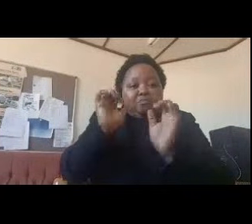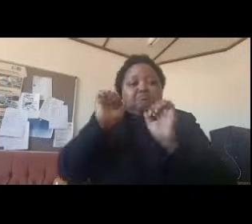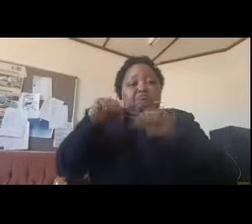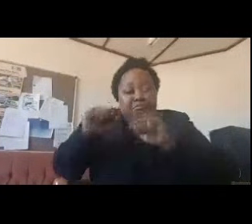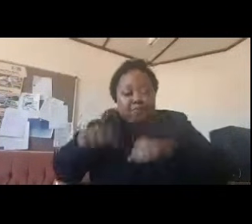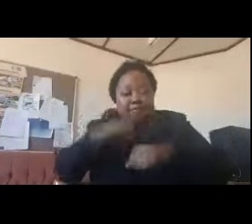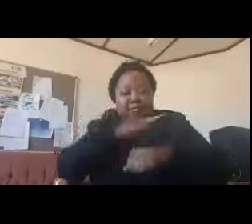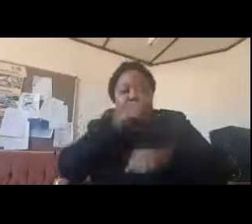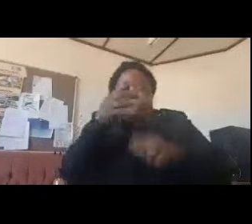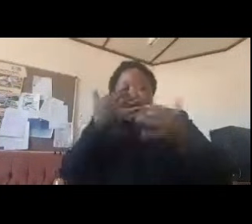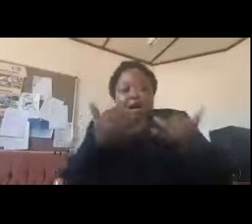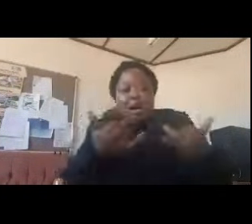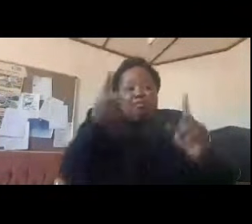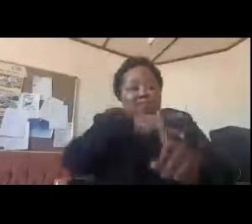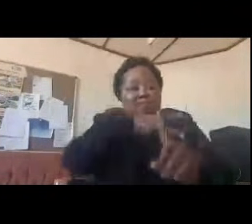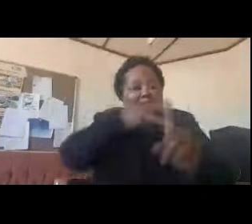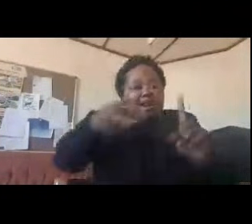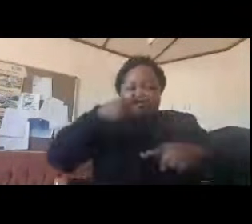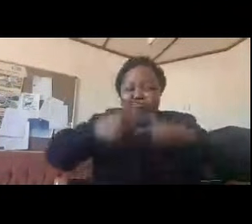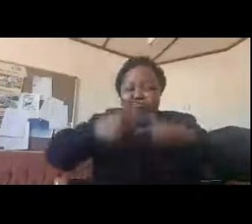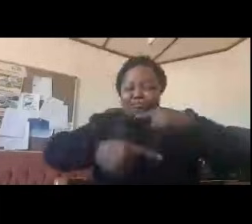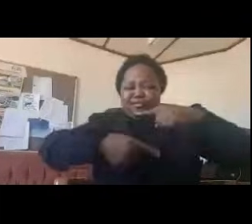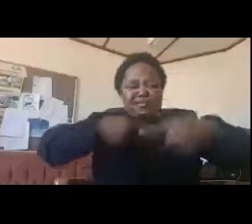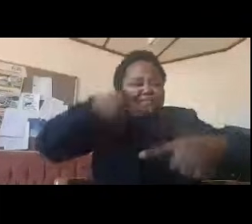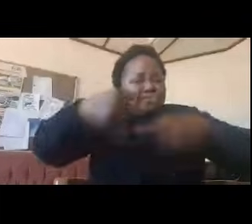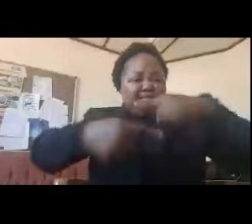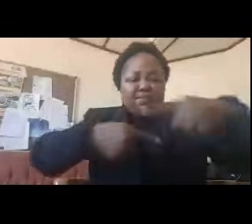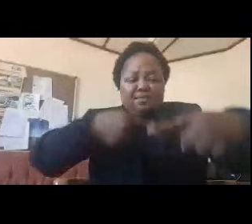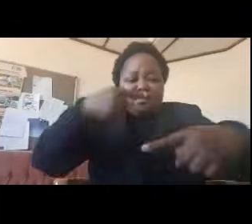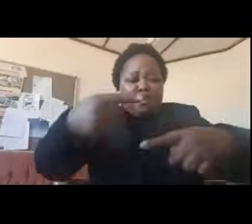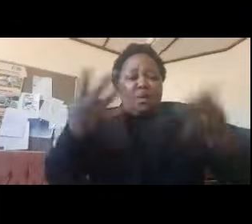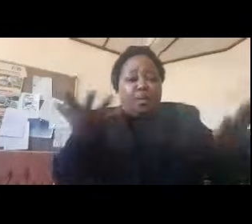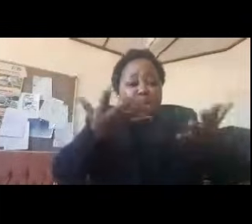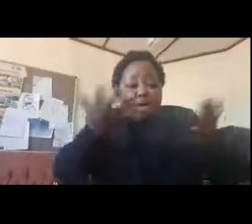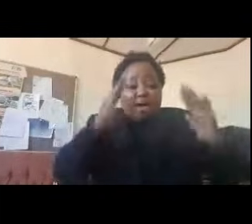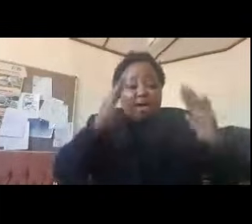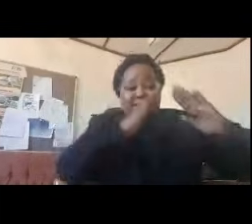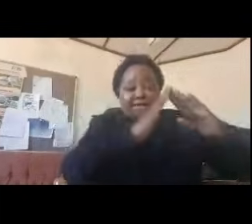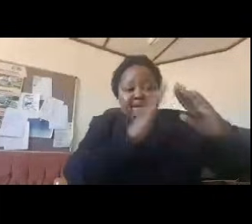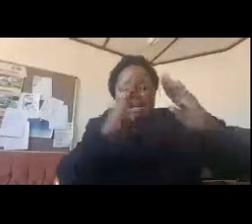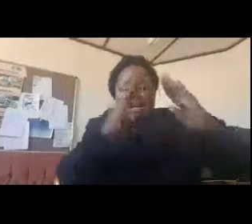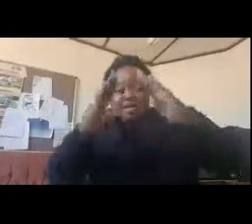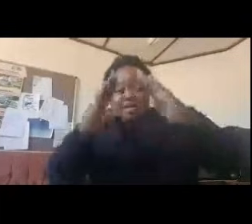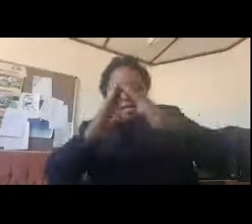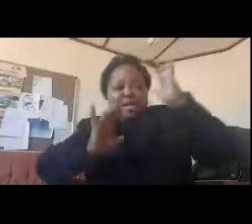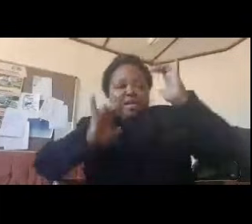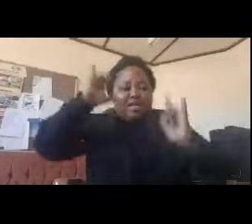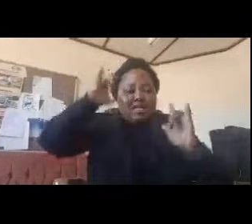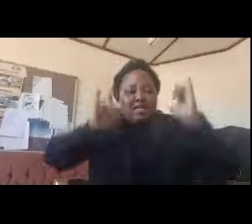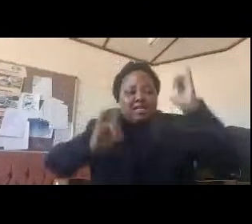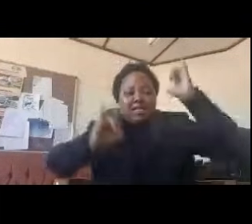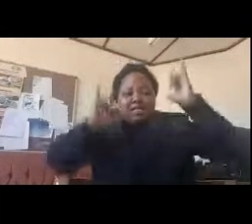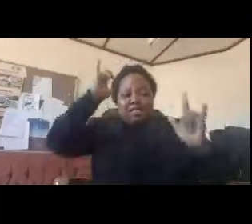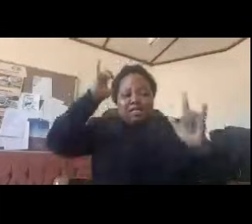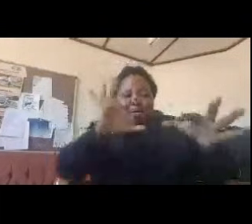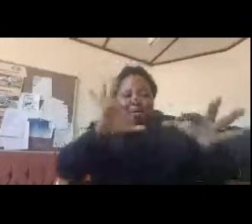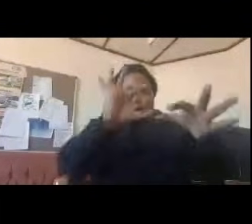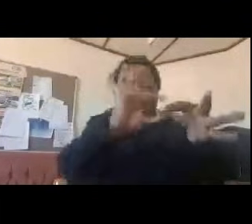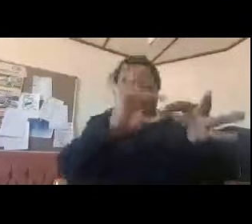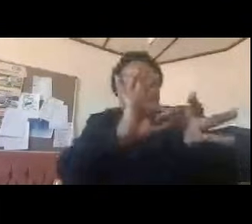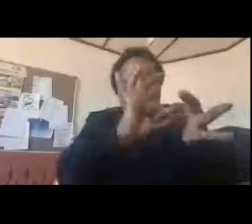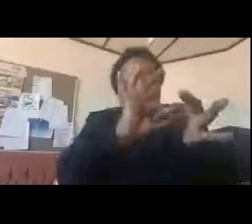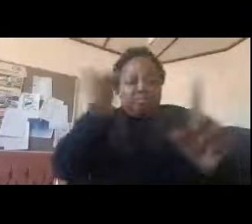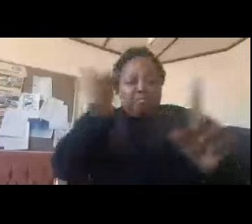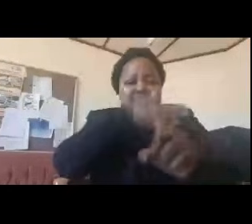still continues. It continues in the villages, in the cities, towns, and even in the homes of the people who write policies,